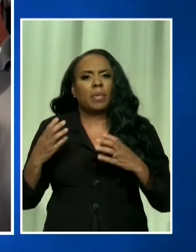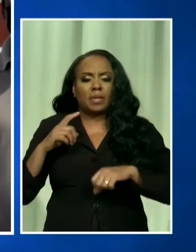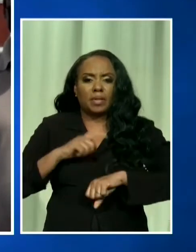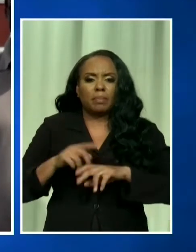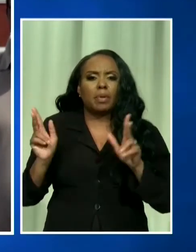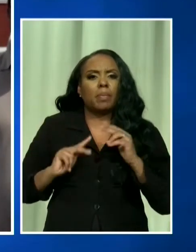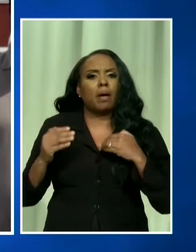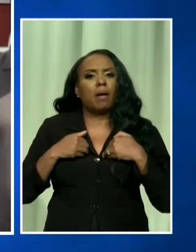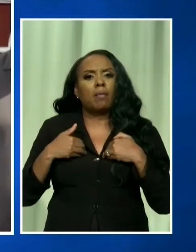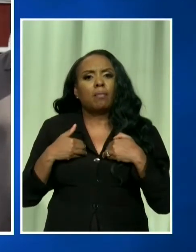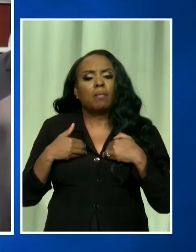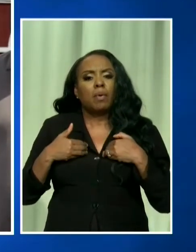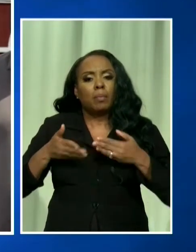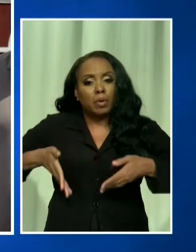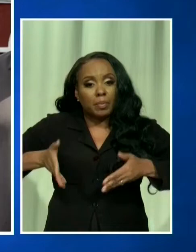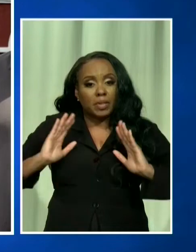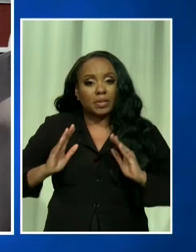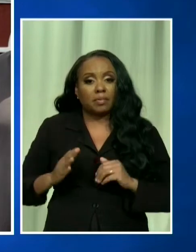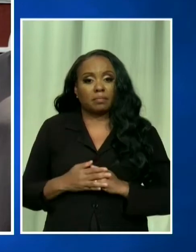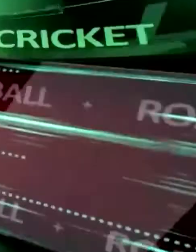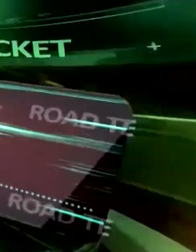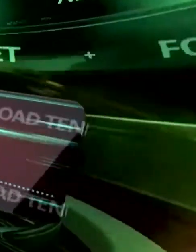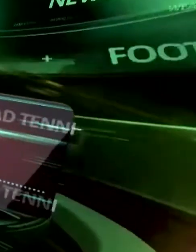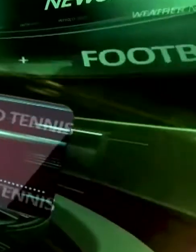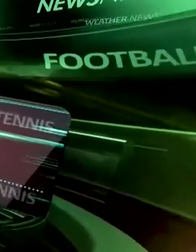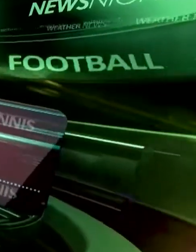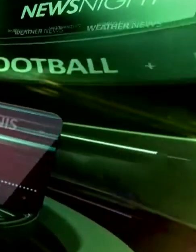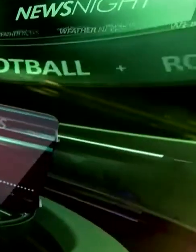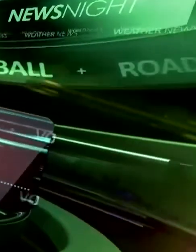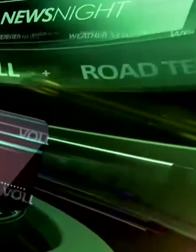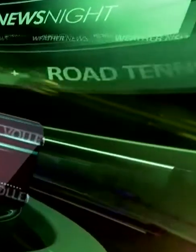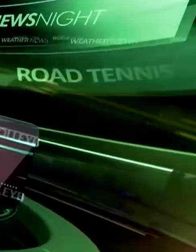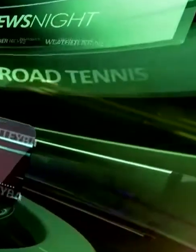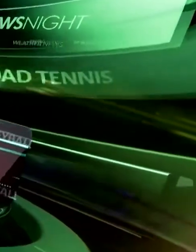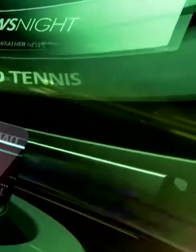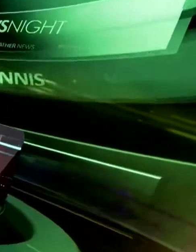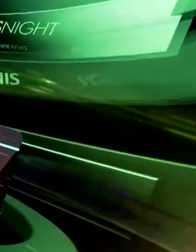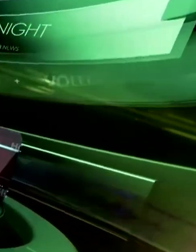start, building starts are at 700.